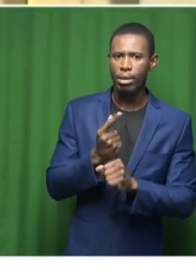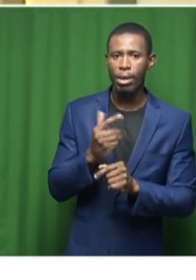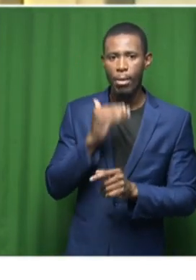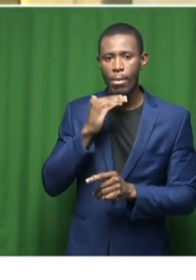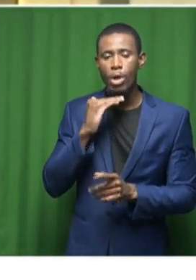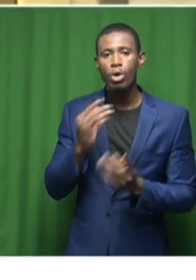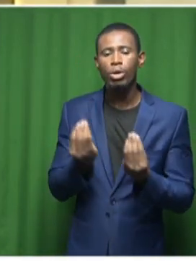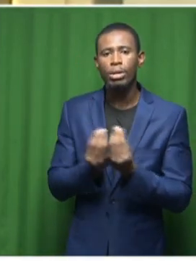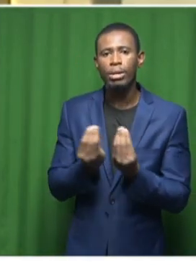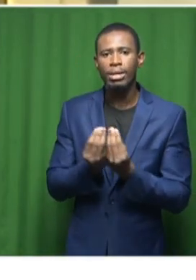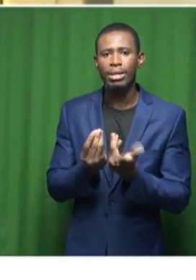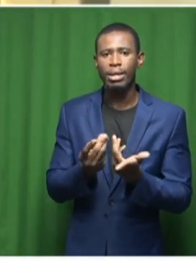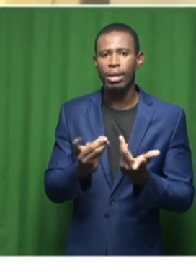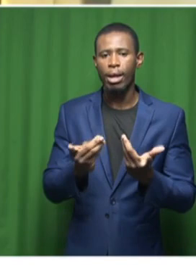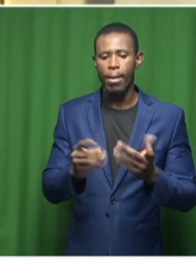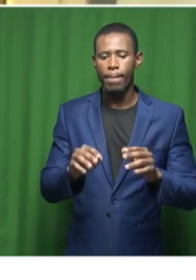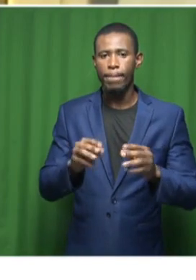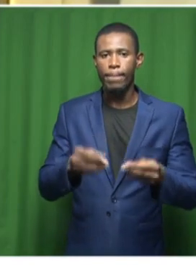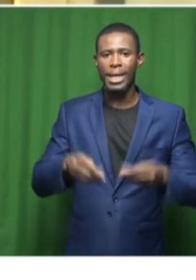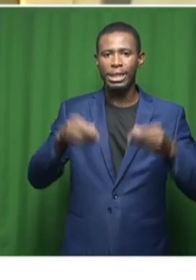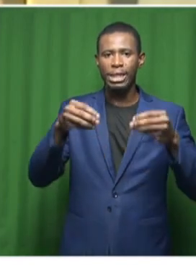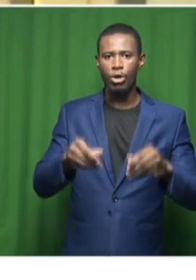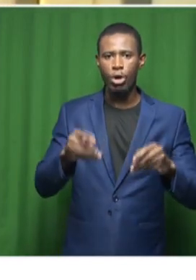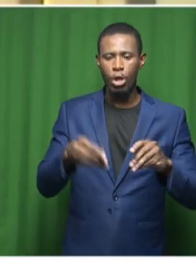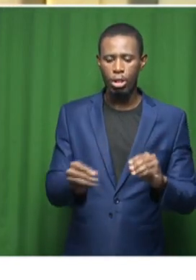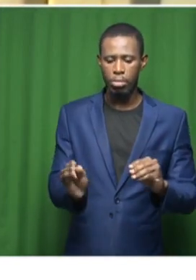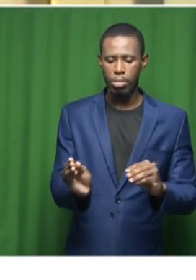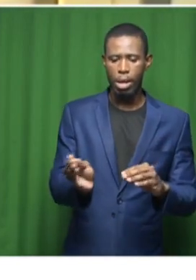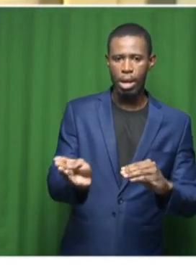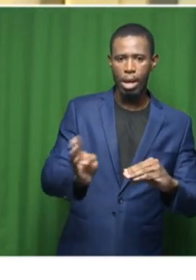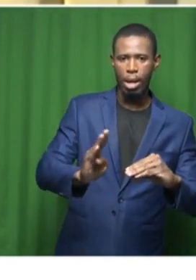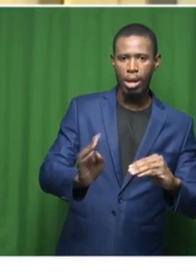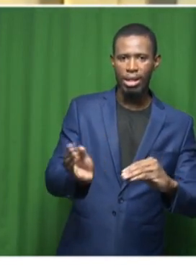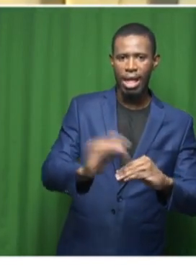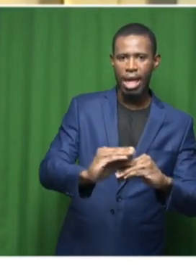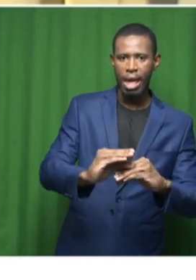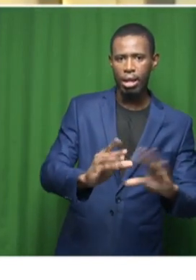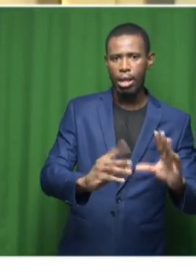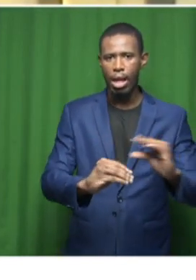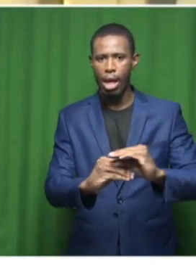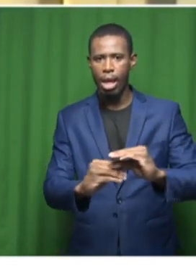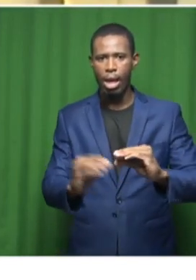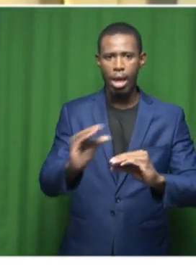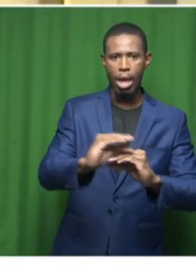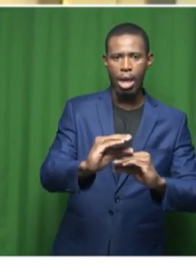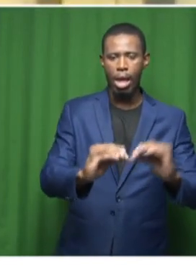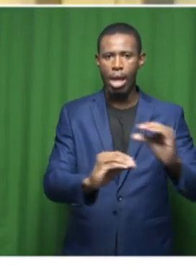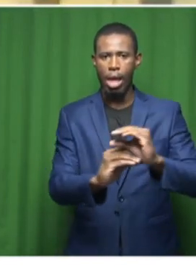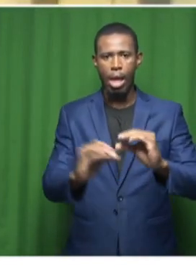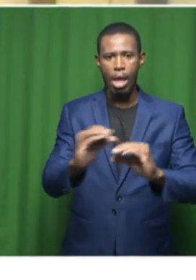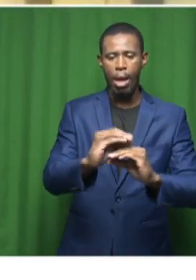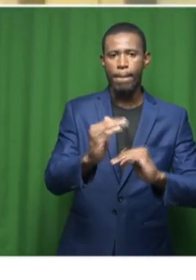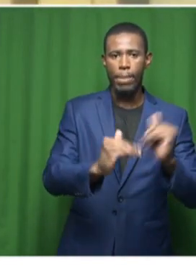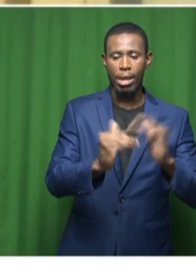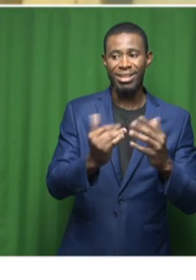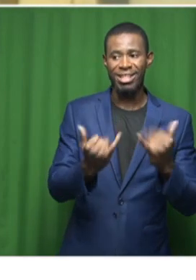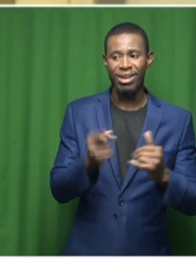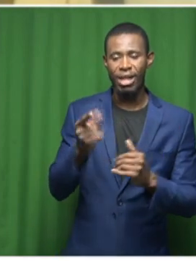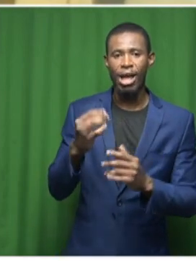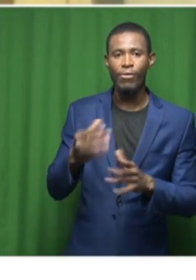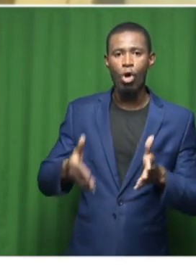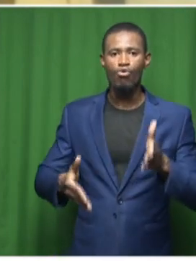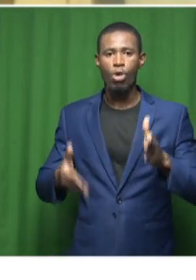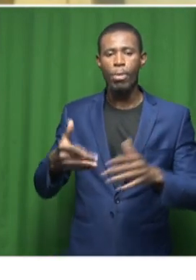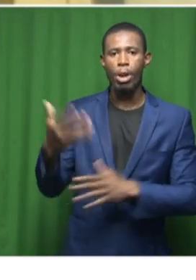of material, you can build stuff, 3D things. And in this case, we have a robotic arm, which has